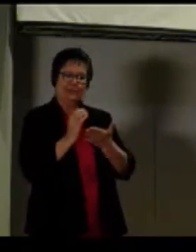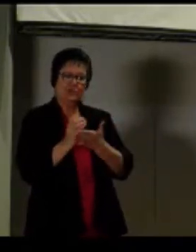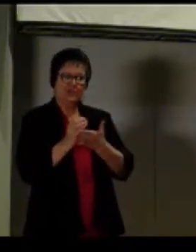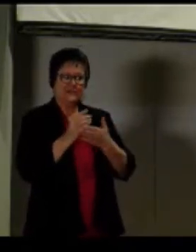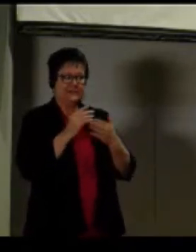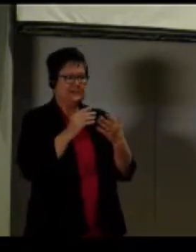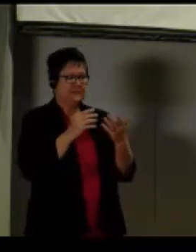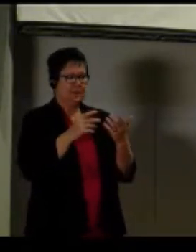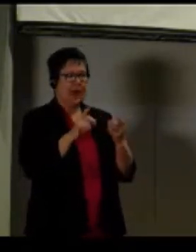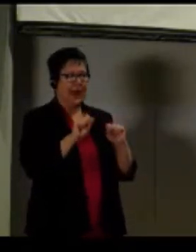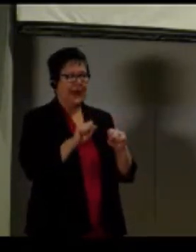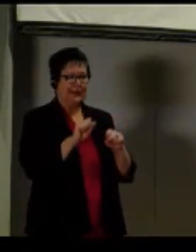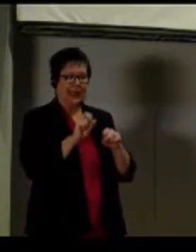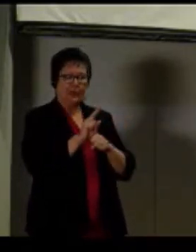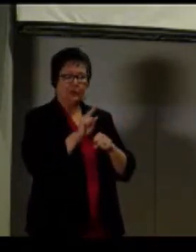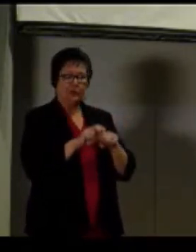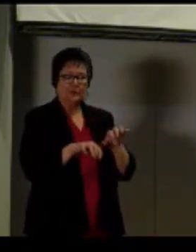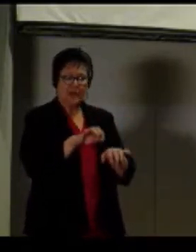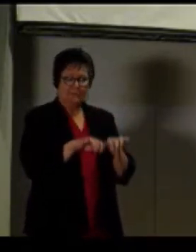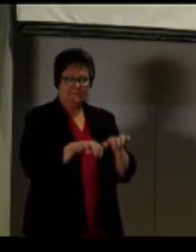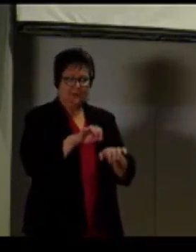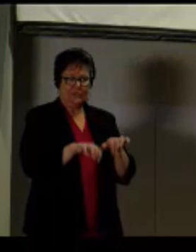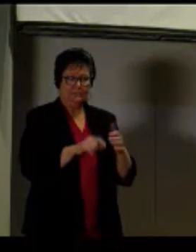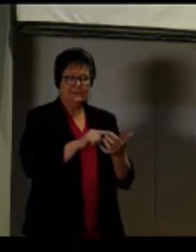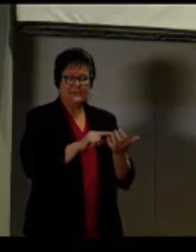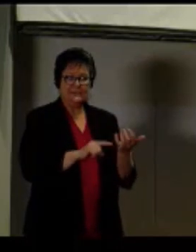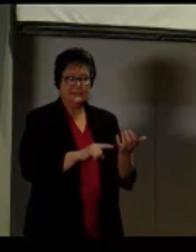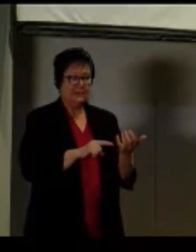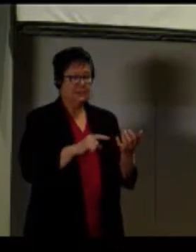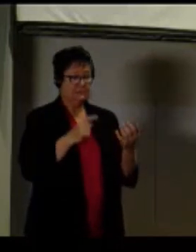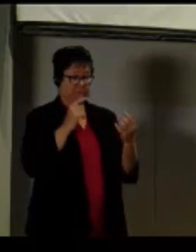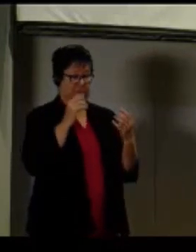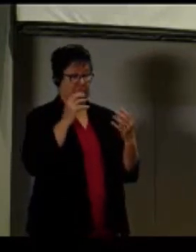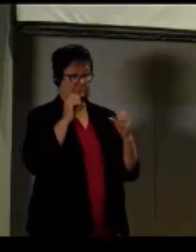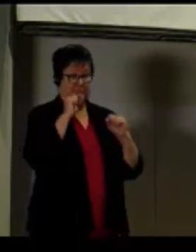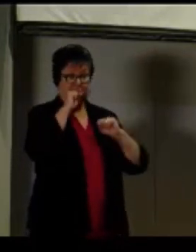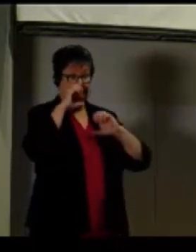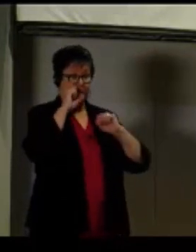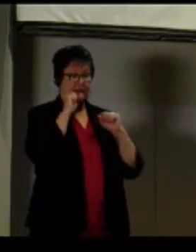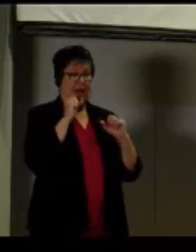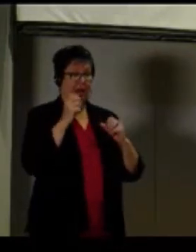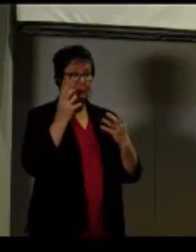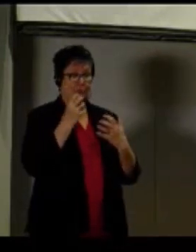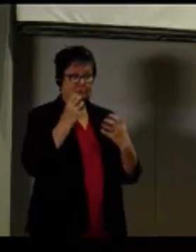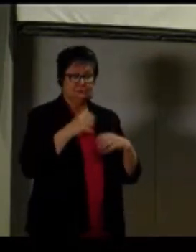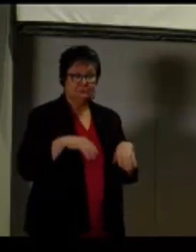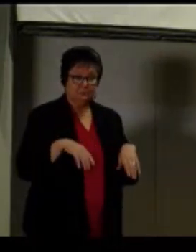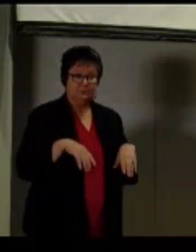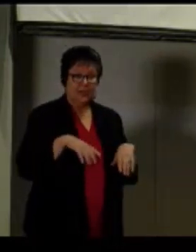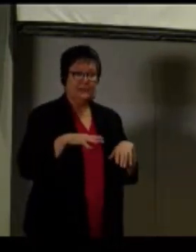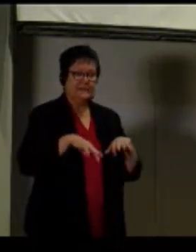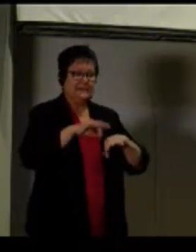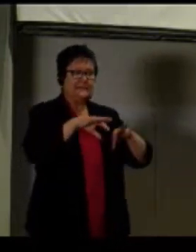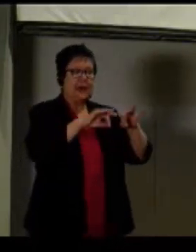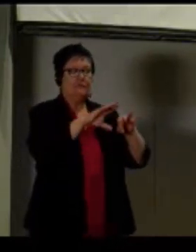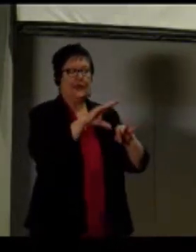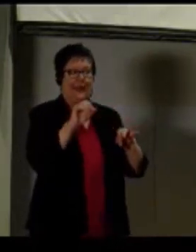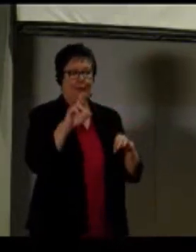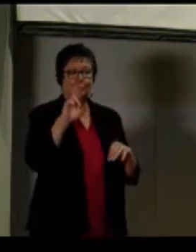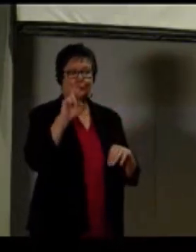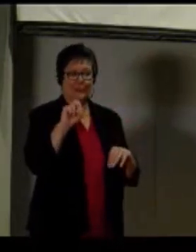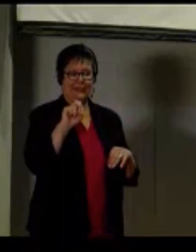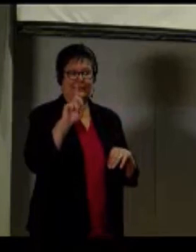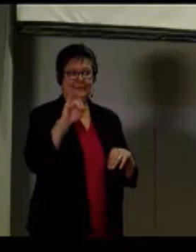your fingertips was pretty unbelievable. And I think it was discovery and